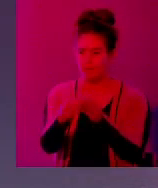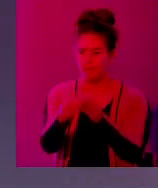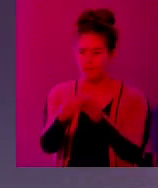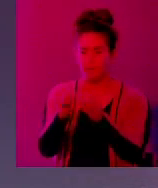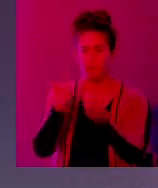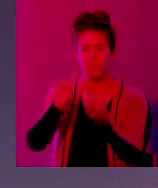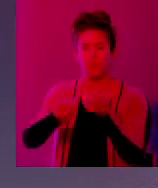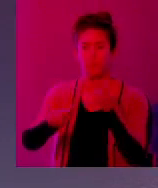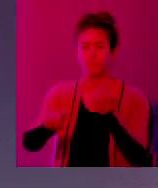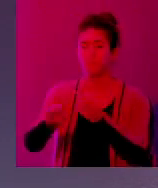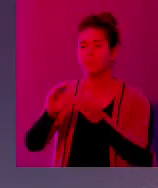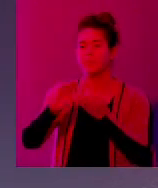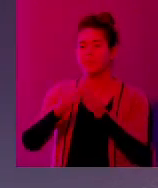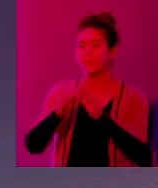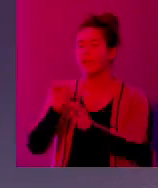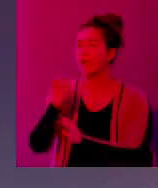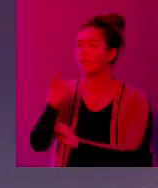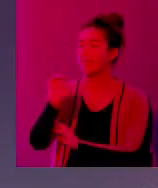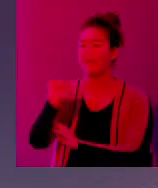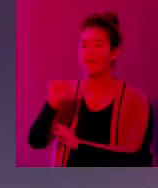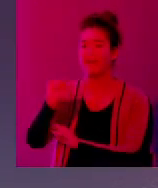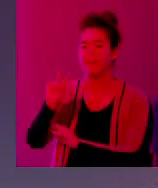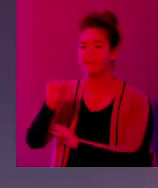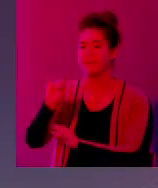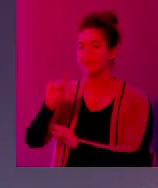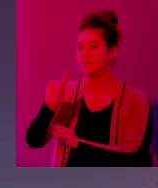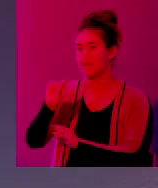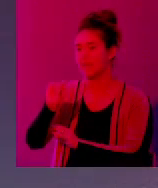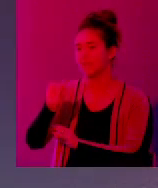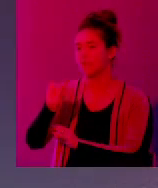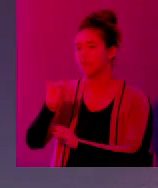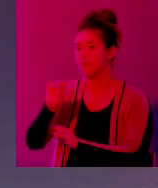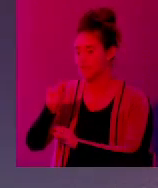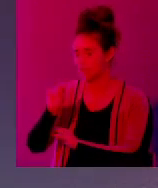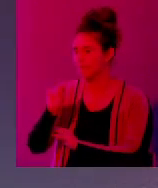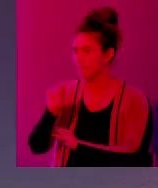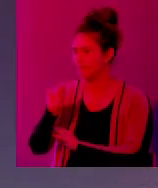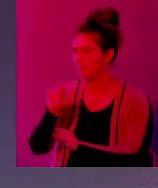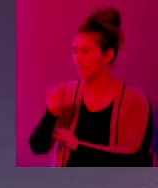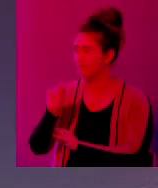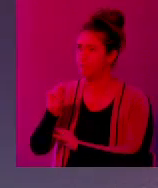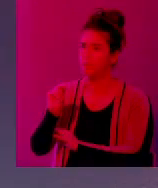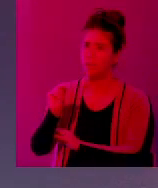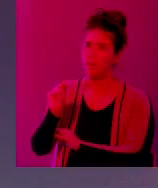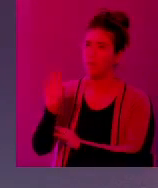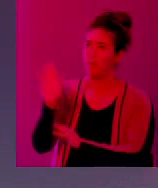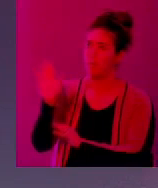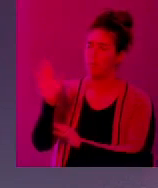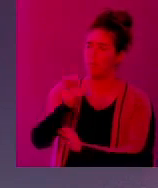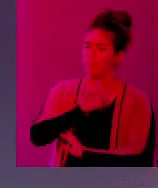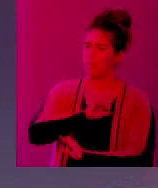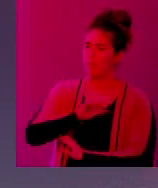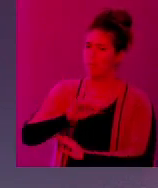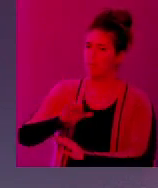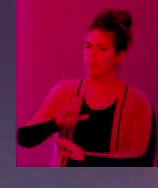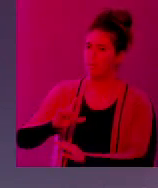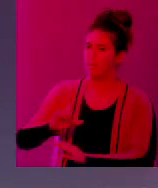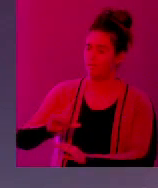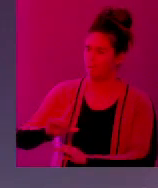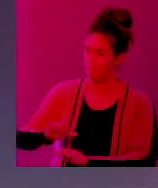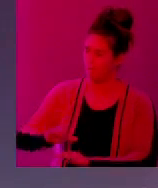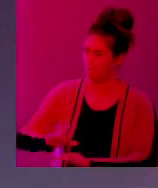habitation. Oh, that man would praise the Lord for his goodness and for his wonderful